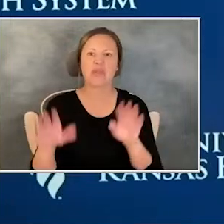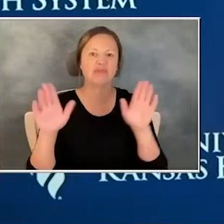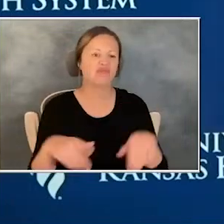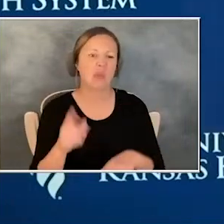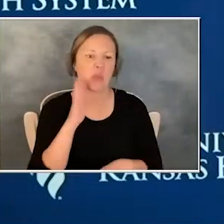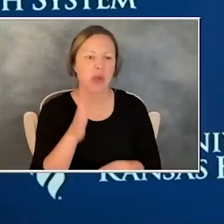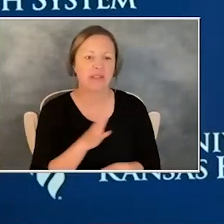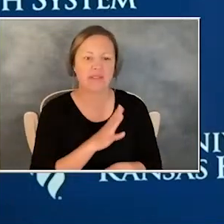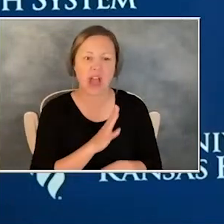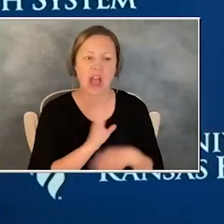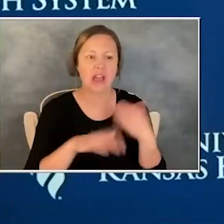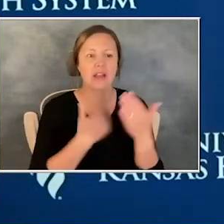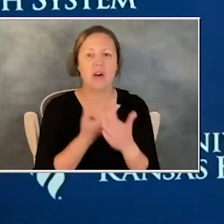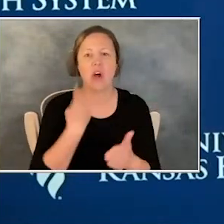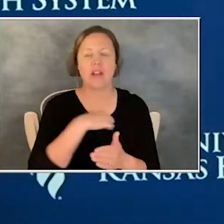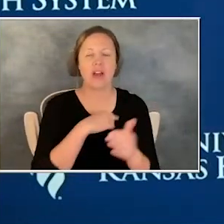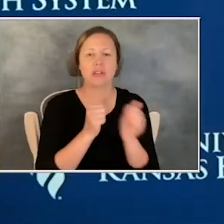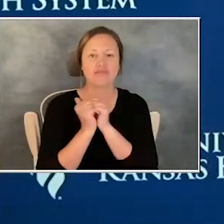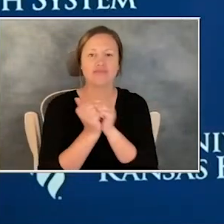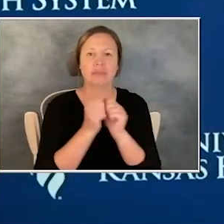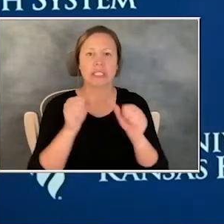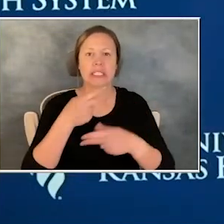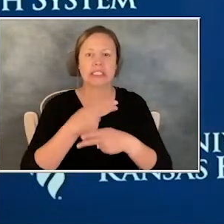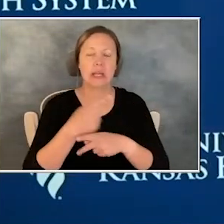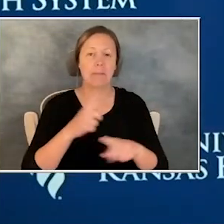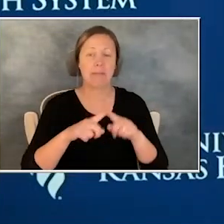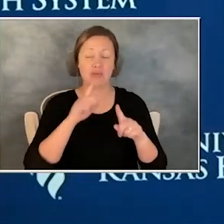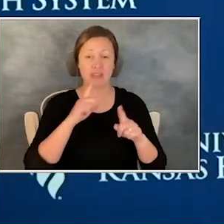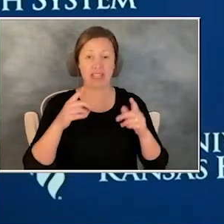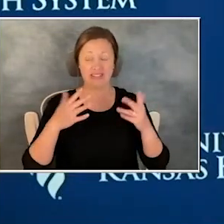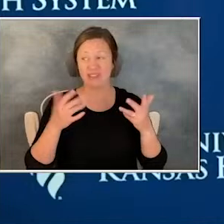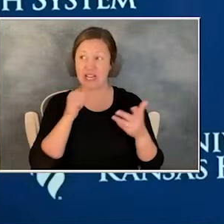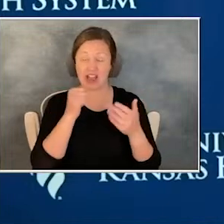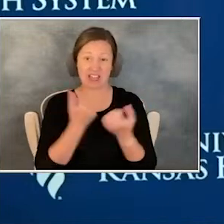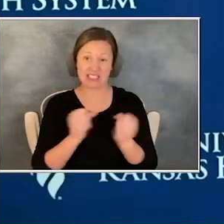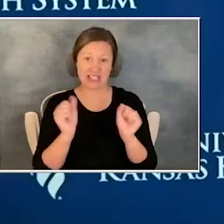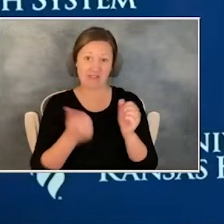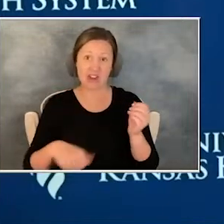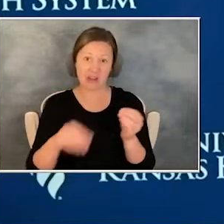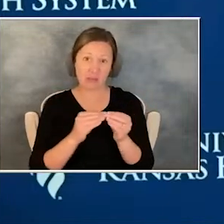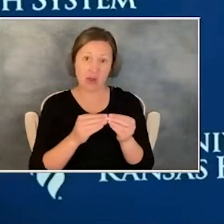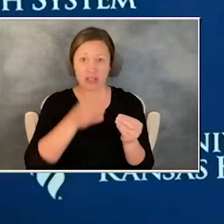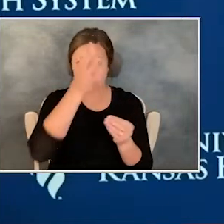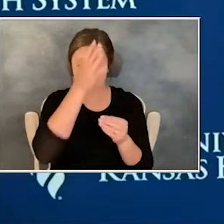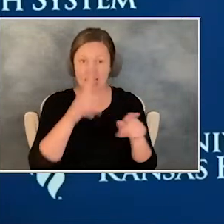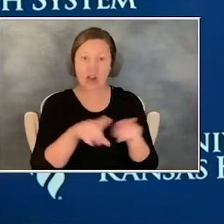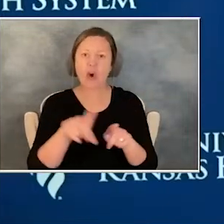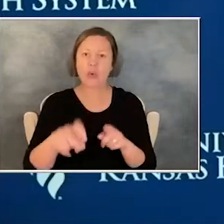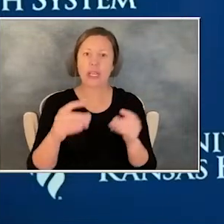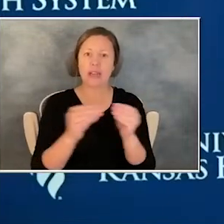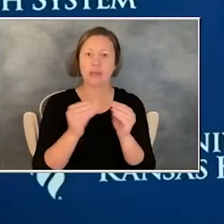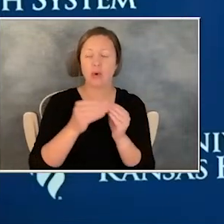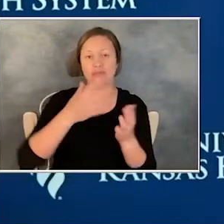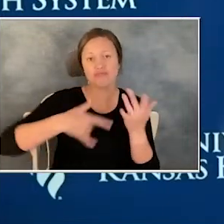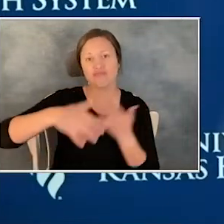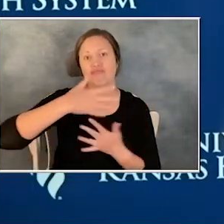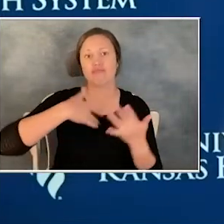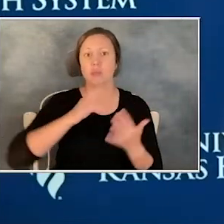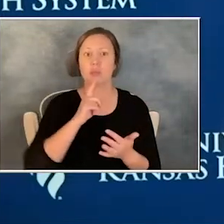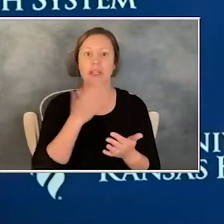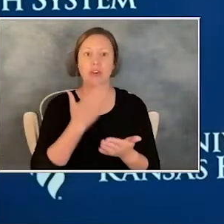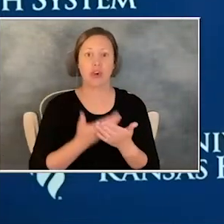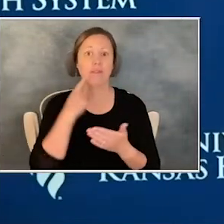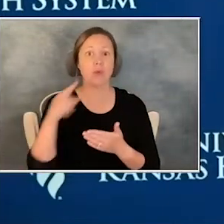together and do this, but physically it's not safe. And my dad needed also more social interaction. it's good for him to be around people and have